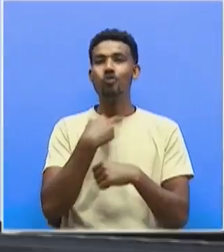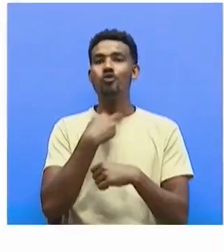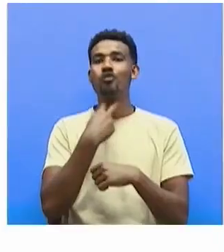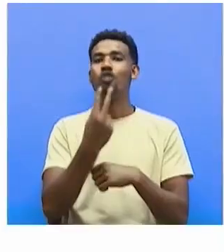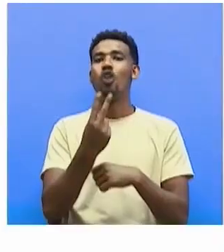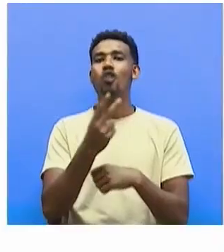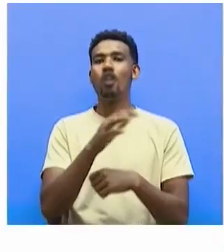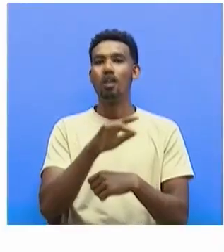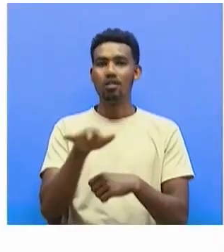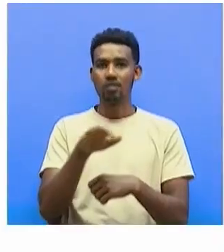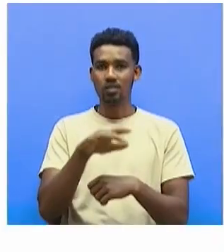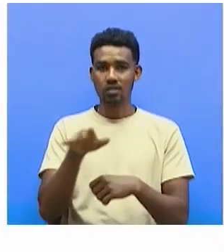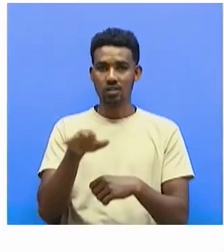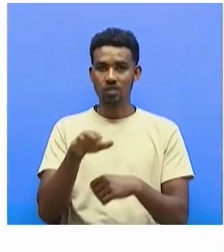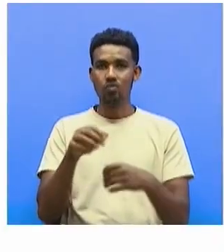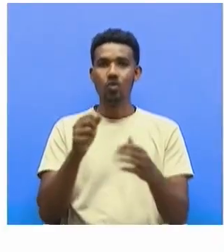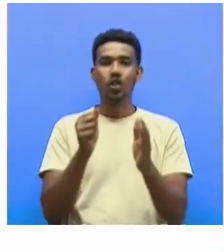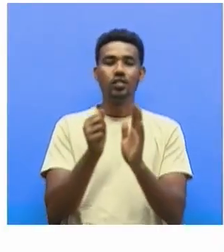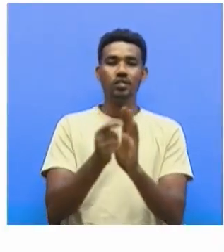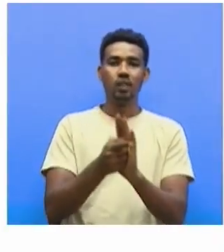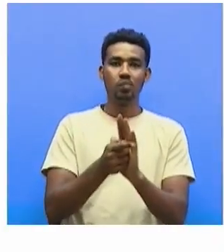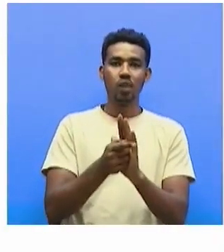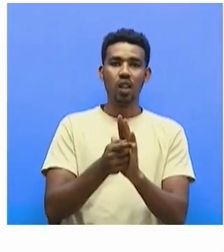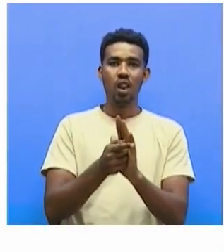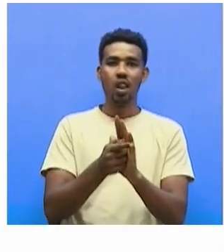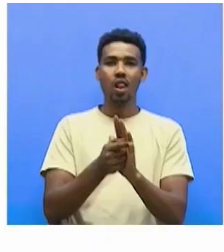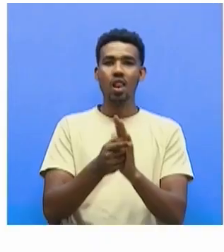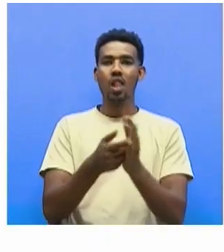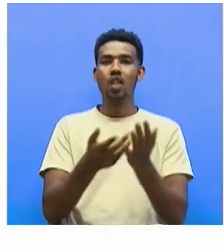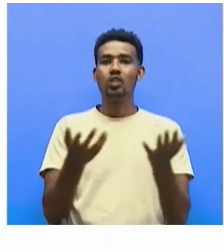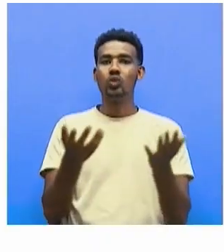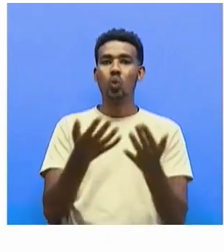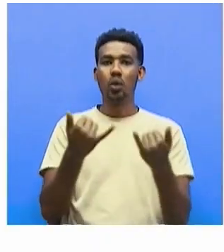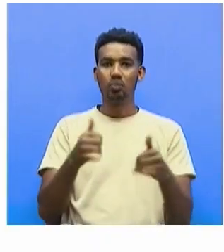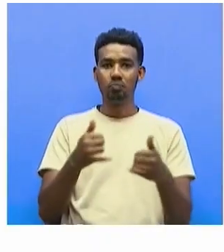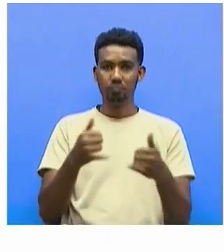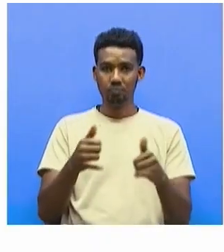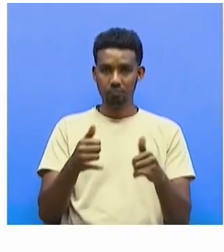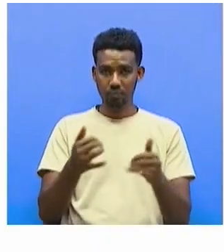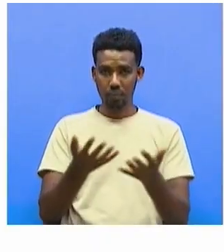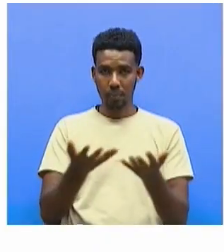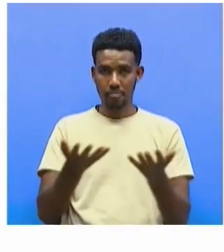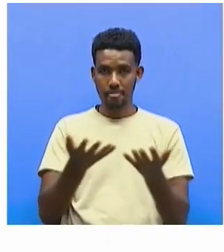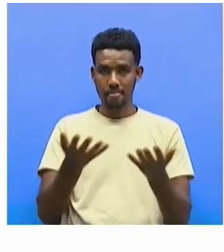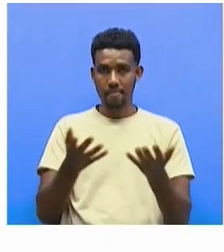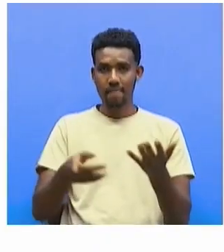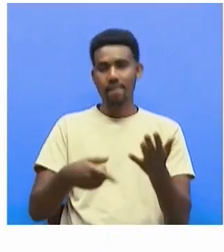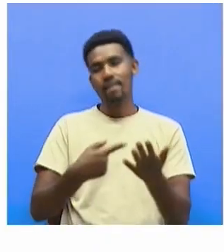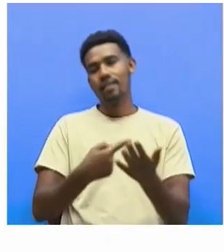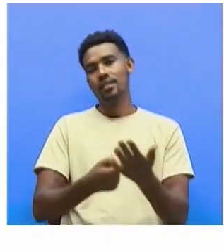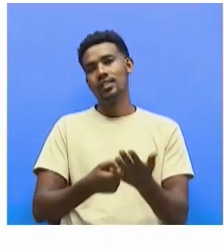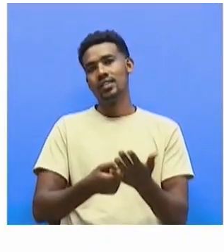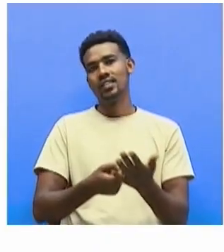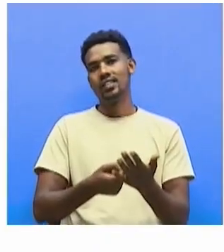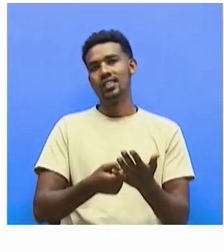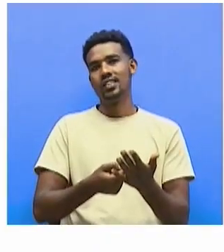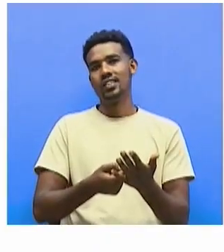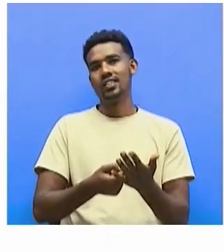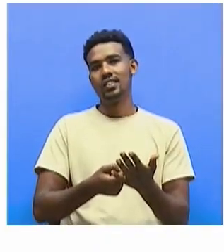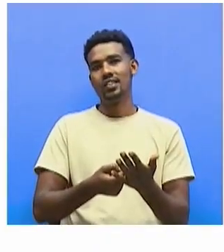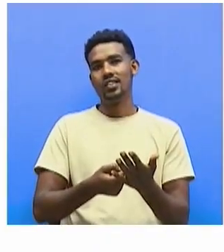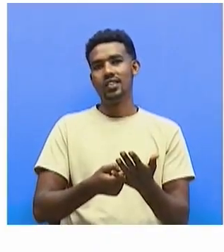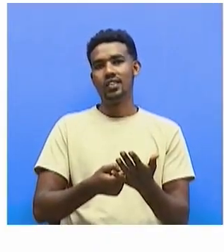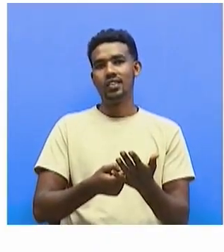here, toy is ending with Y, but we are not cancel Y and add RES because here is